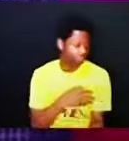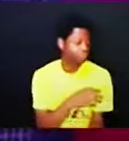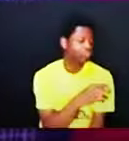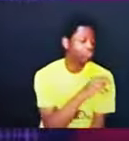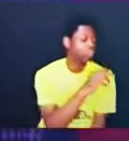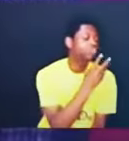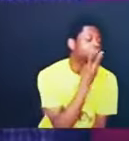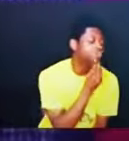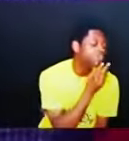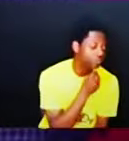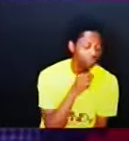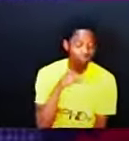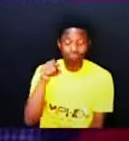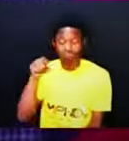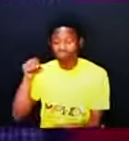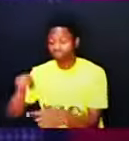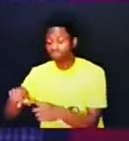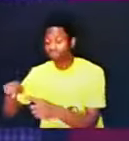Whether